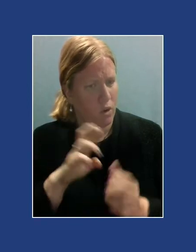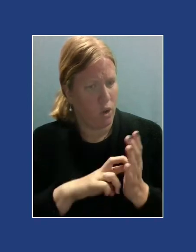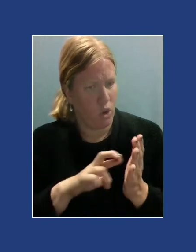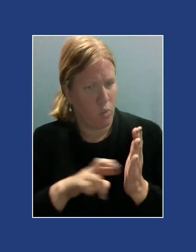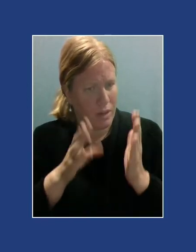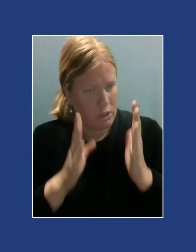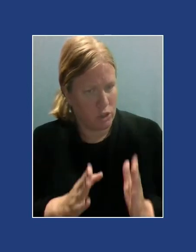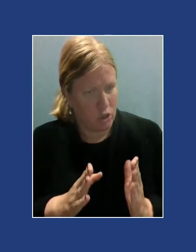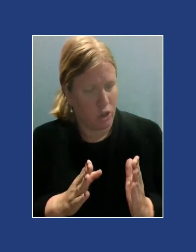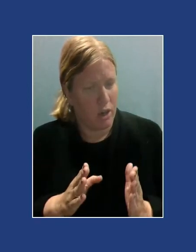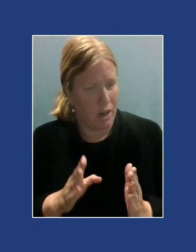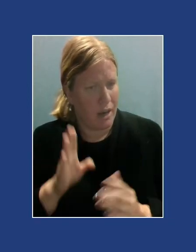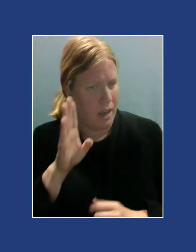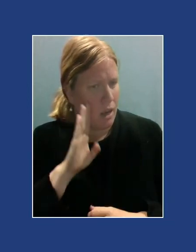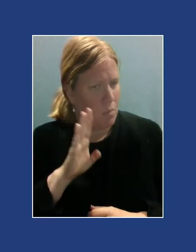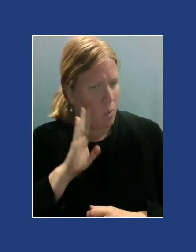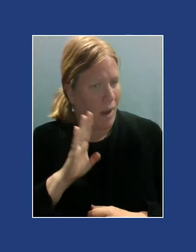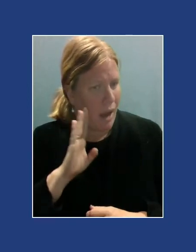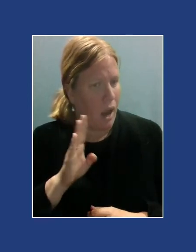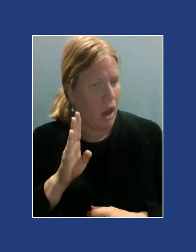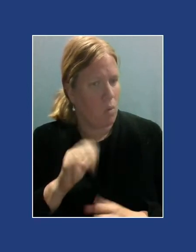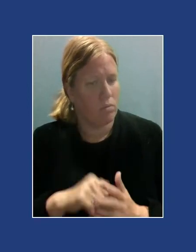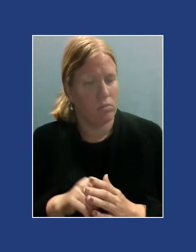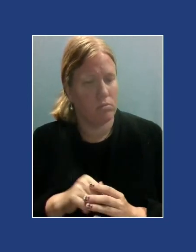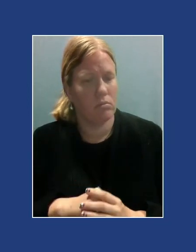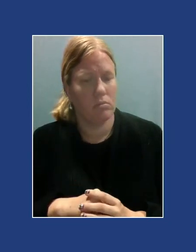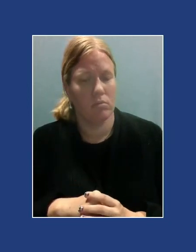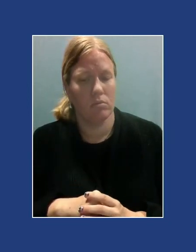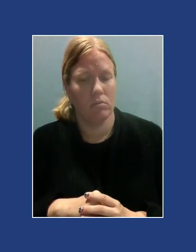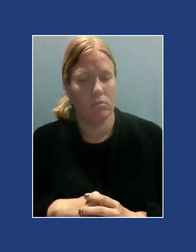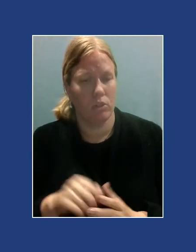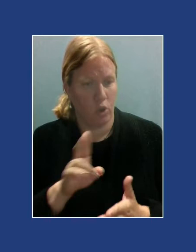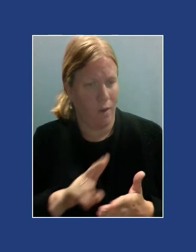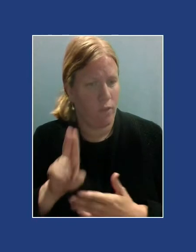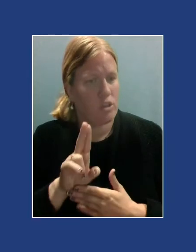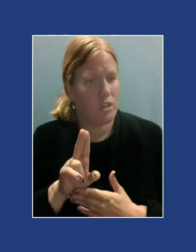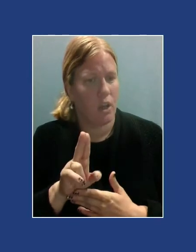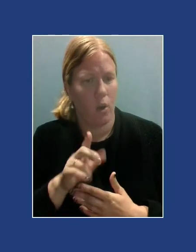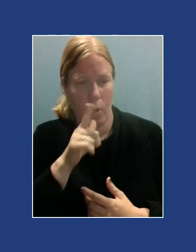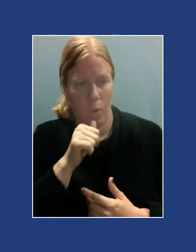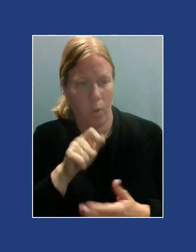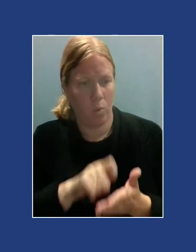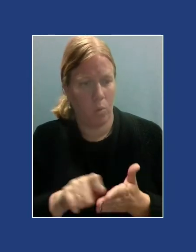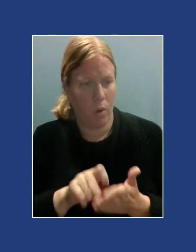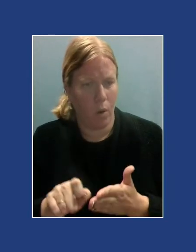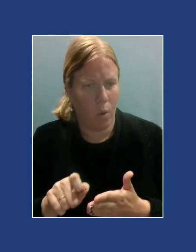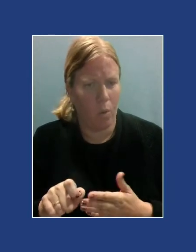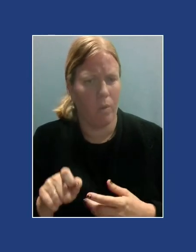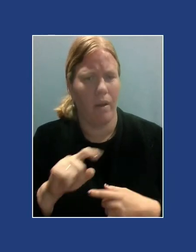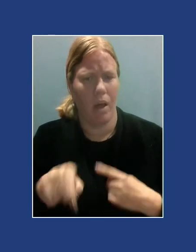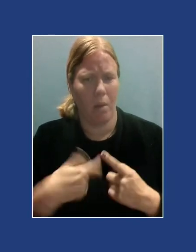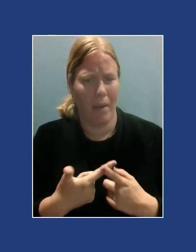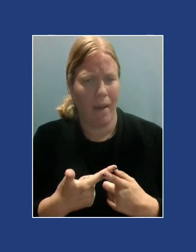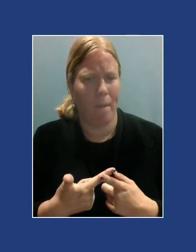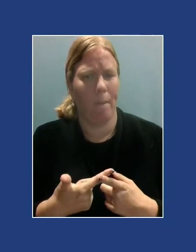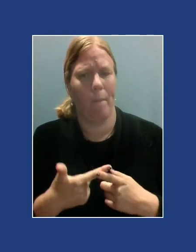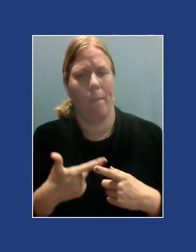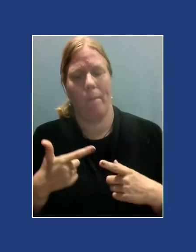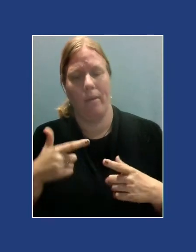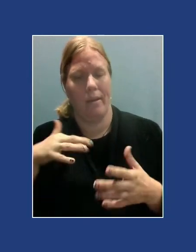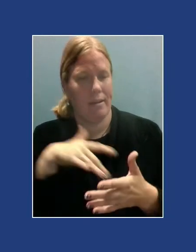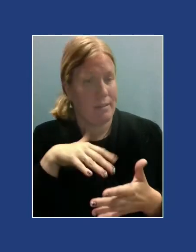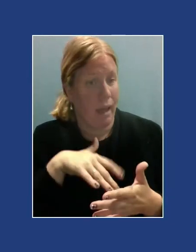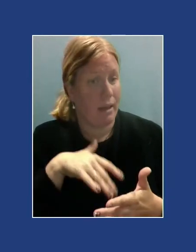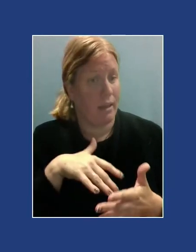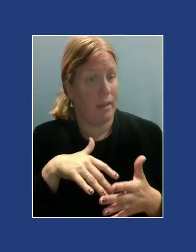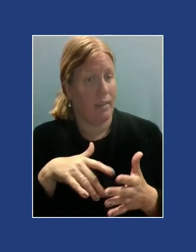at Brown who coined this term rapid onset gender dysphoria and published this study that ended